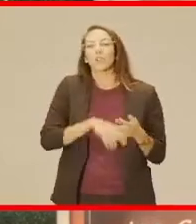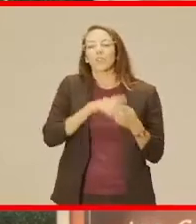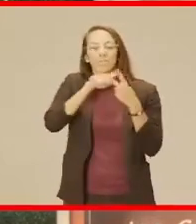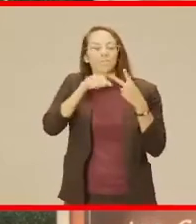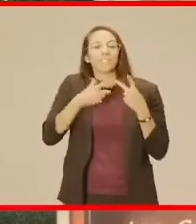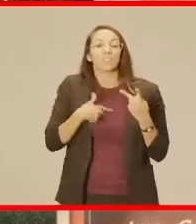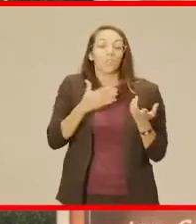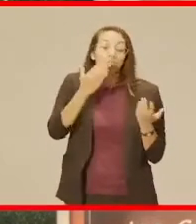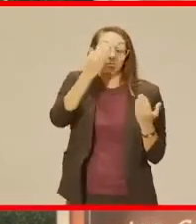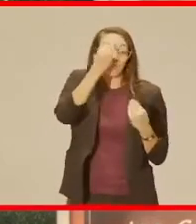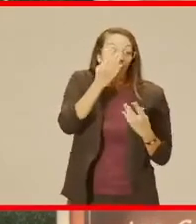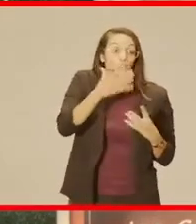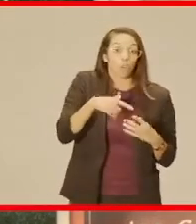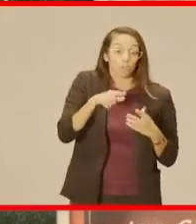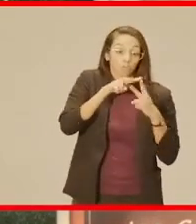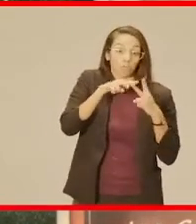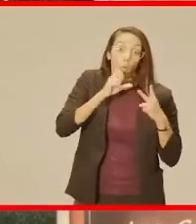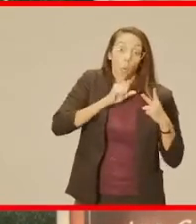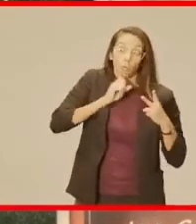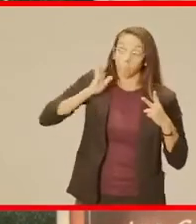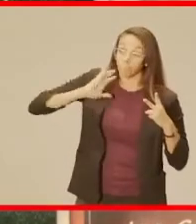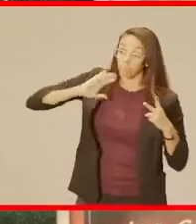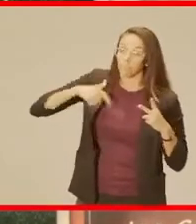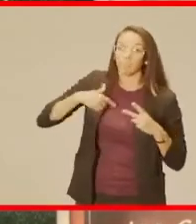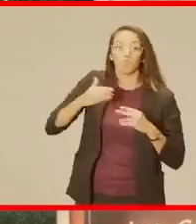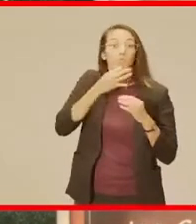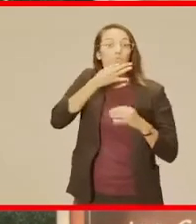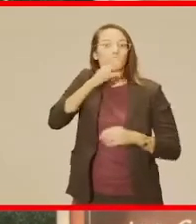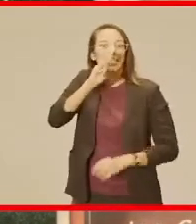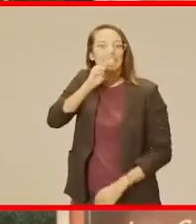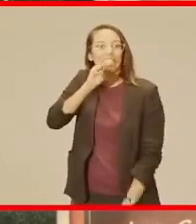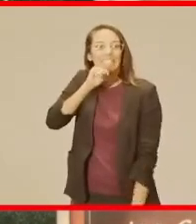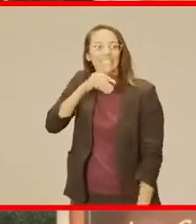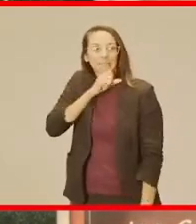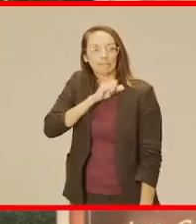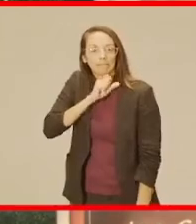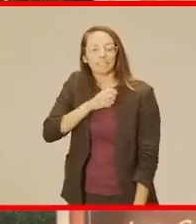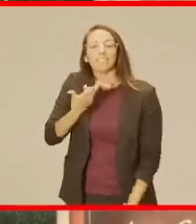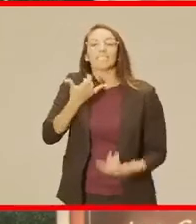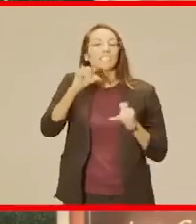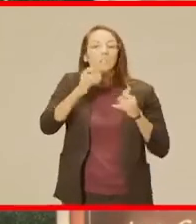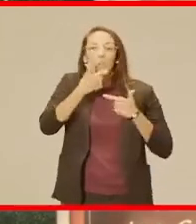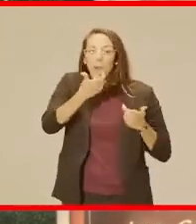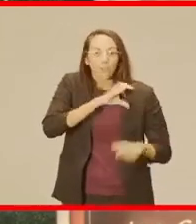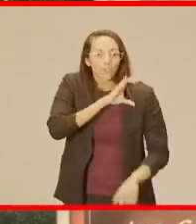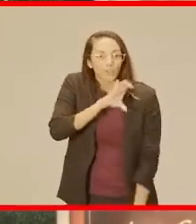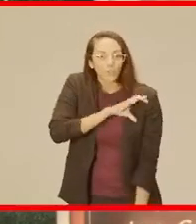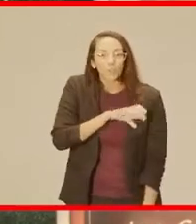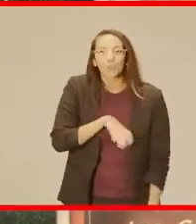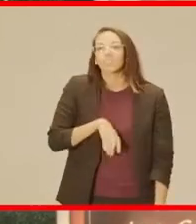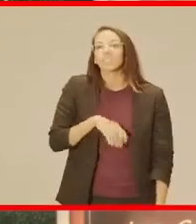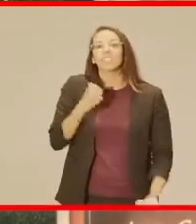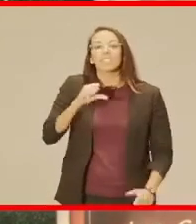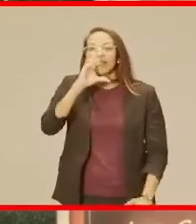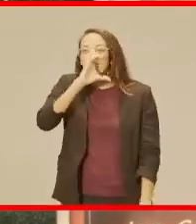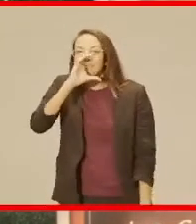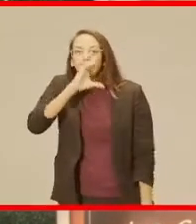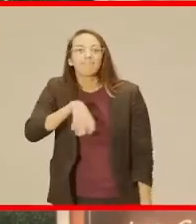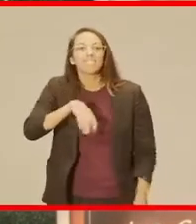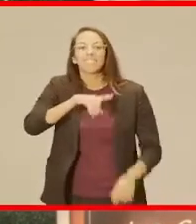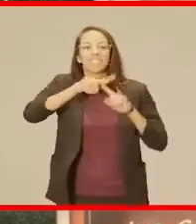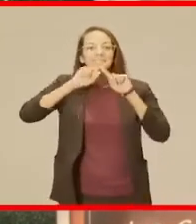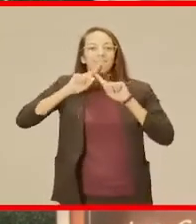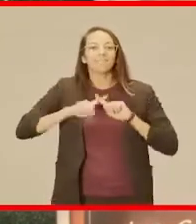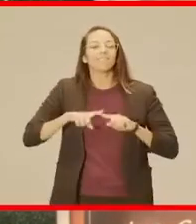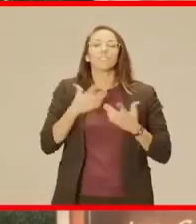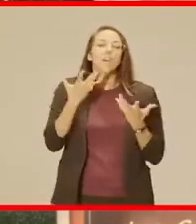how old I am, I'm almost 60 years old. I still watch cartoons. I can still animes. I enjoy them very much. I want to